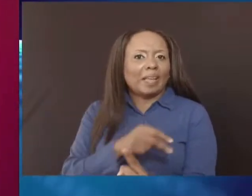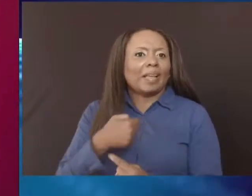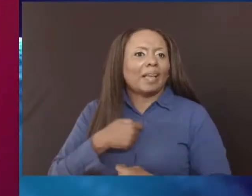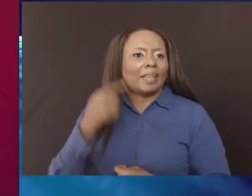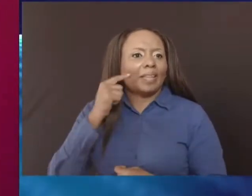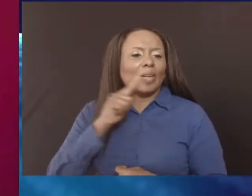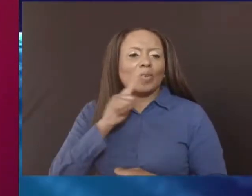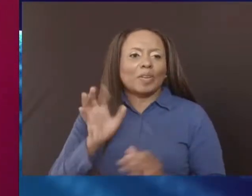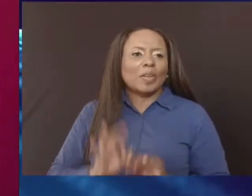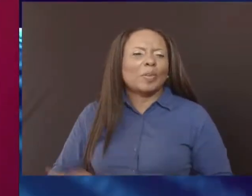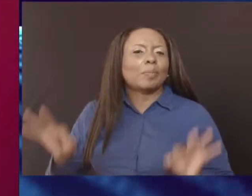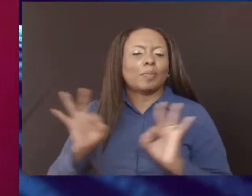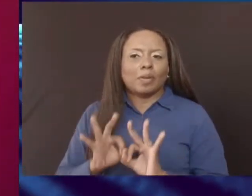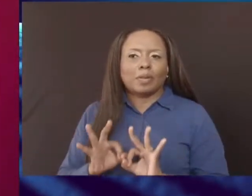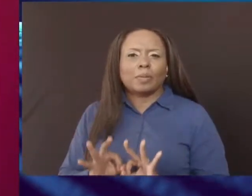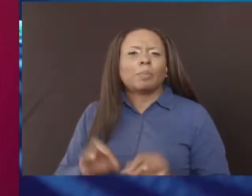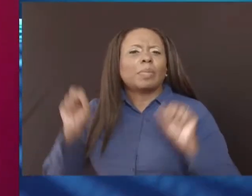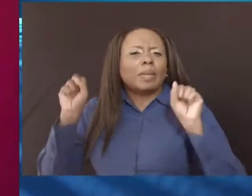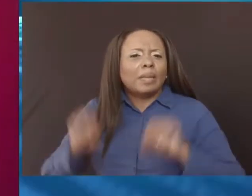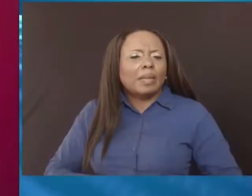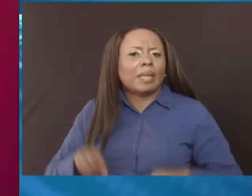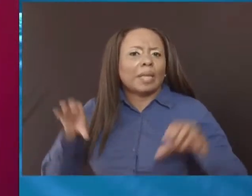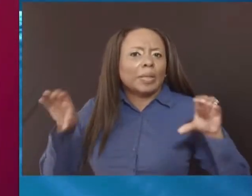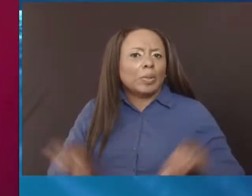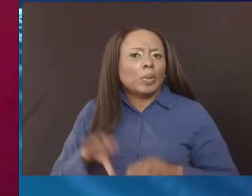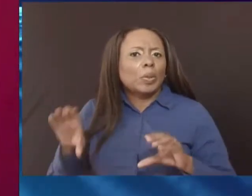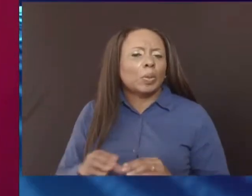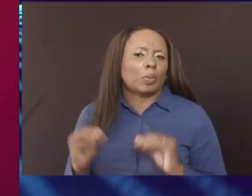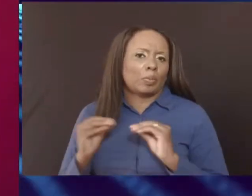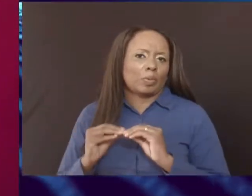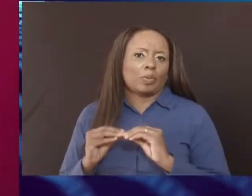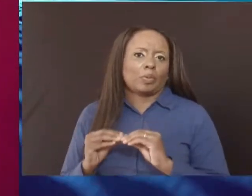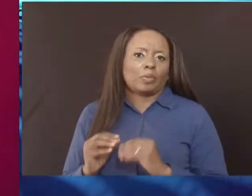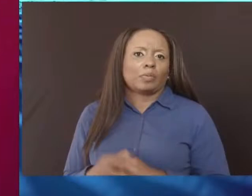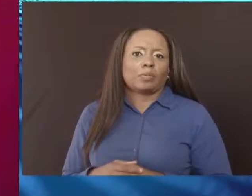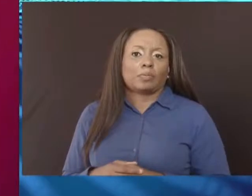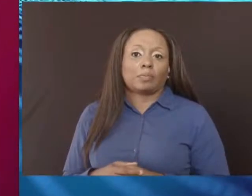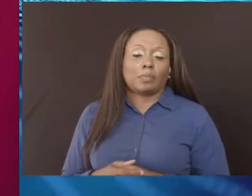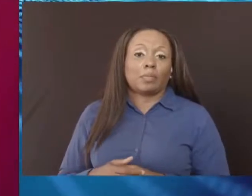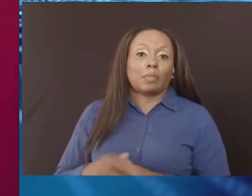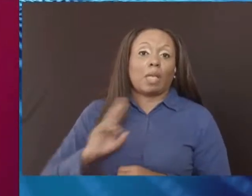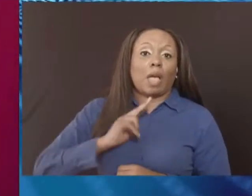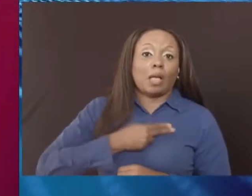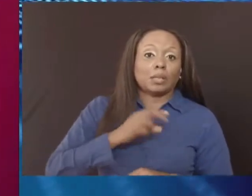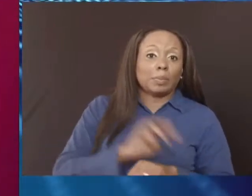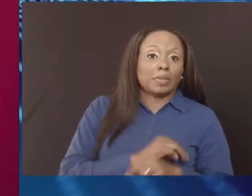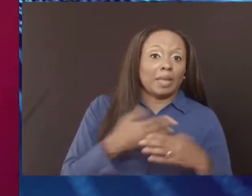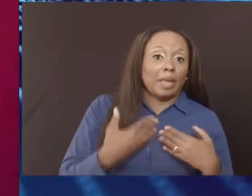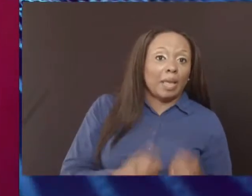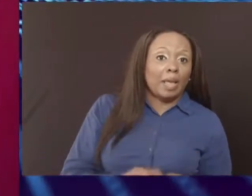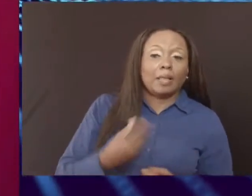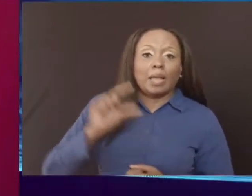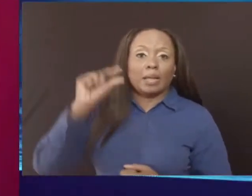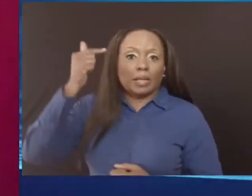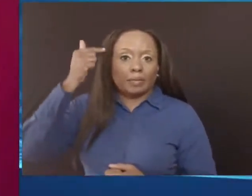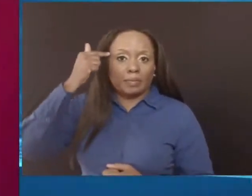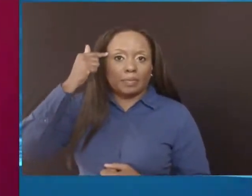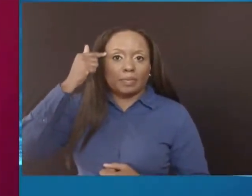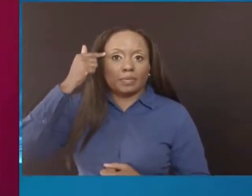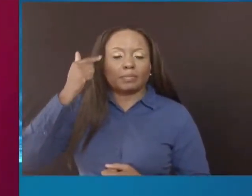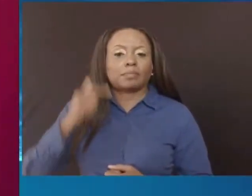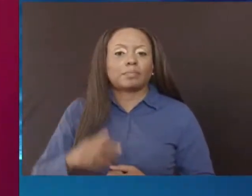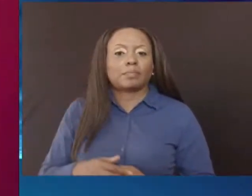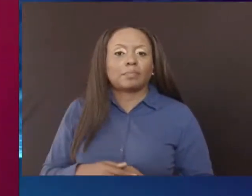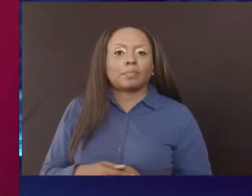lot more that we can do from the Ministry of Health perspective, and then from a government perspective in terms of sensitizing people about